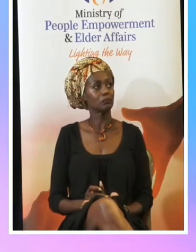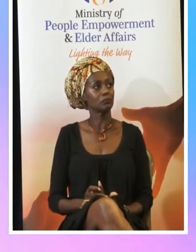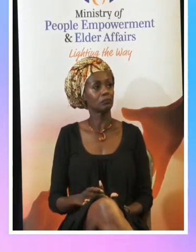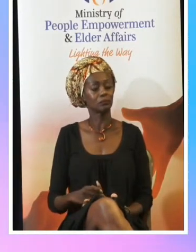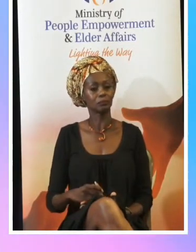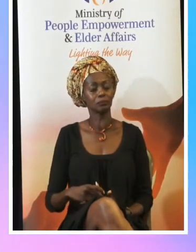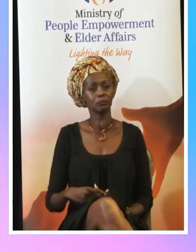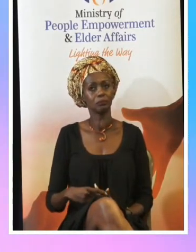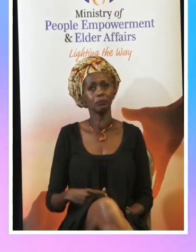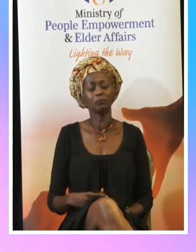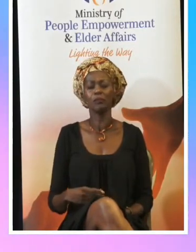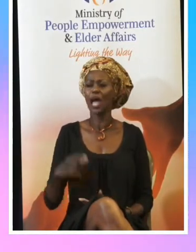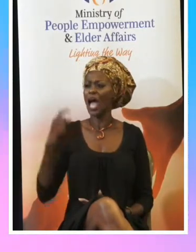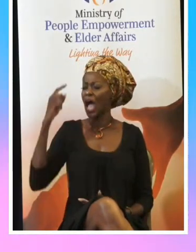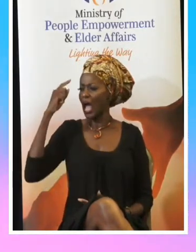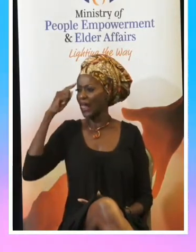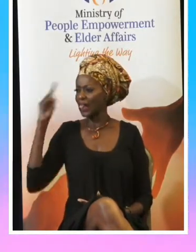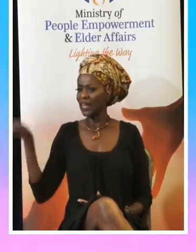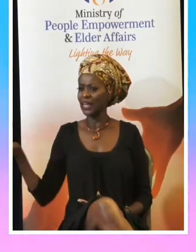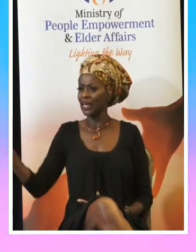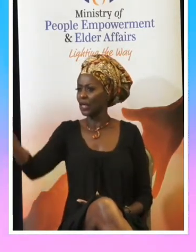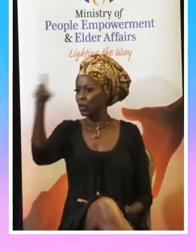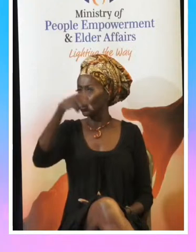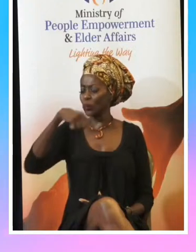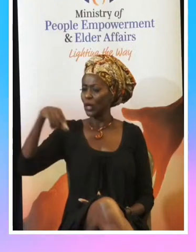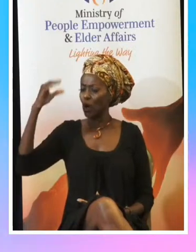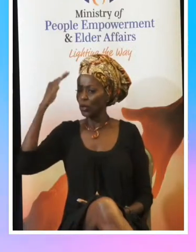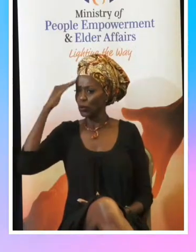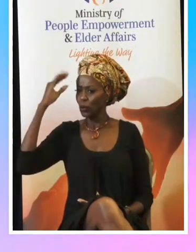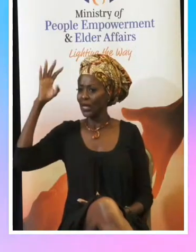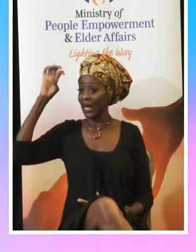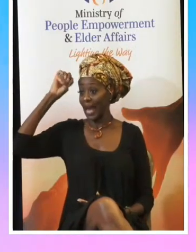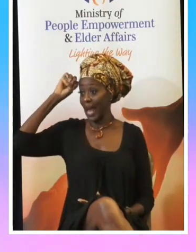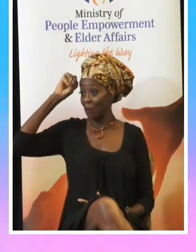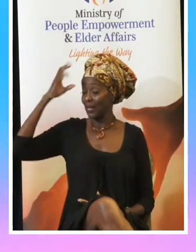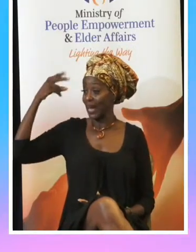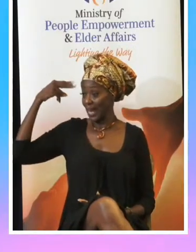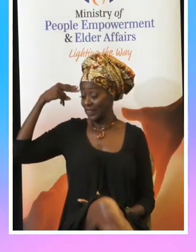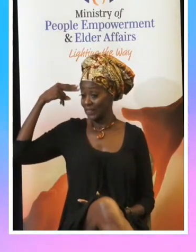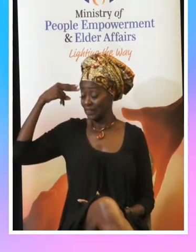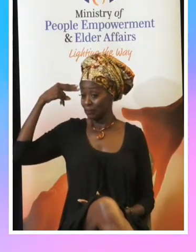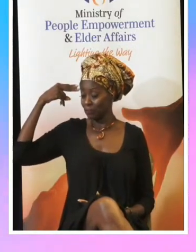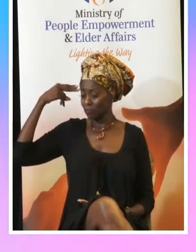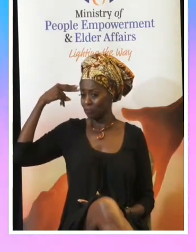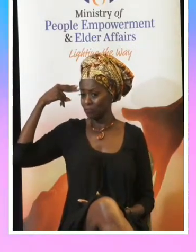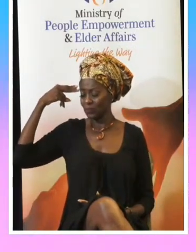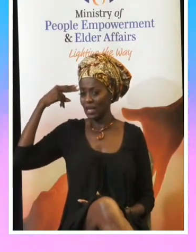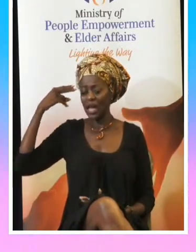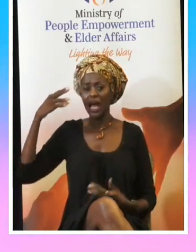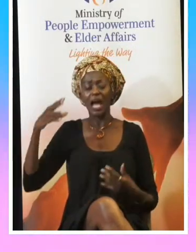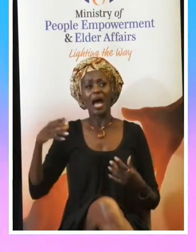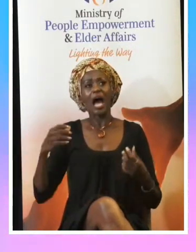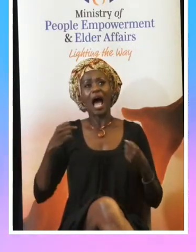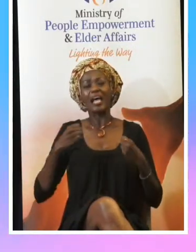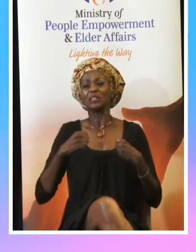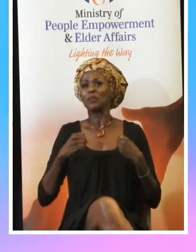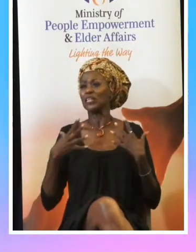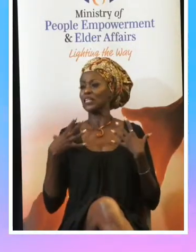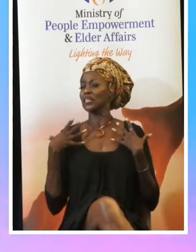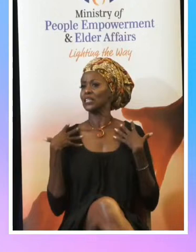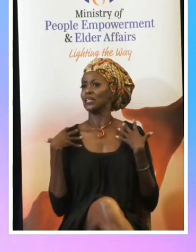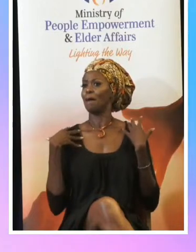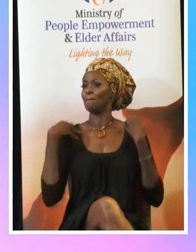I think, as we all know, Edmund Hinkson has been a fearless champion of persons with